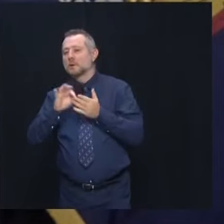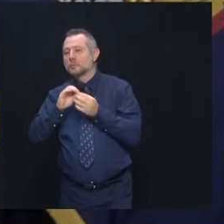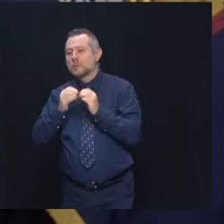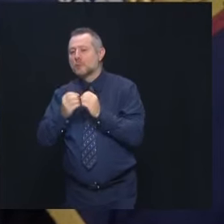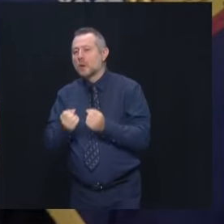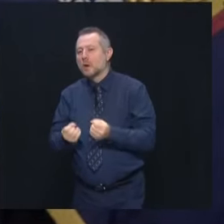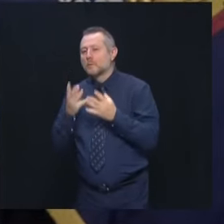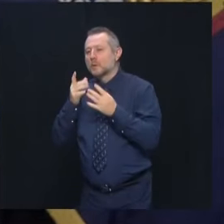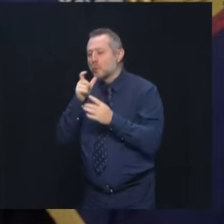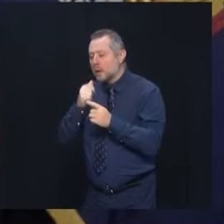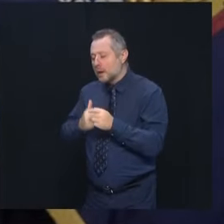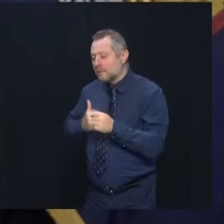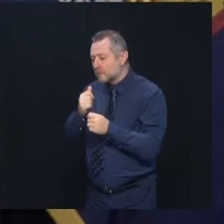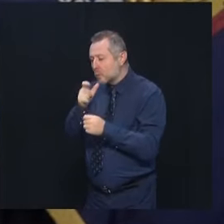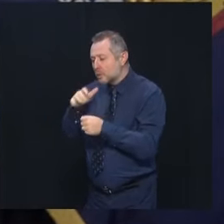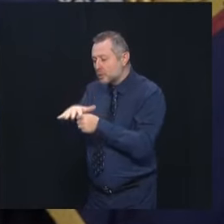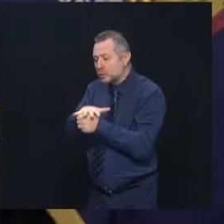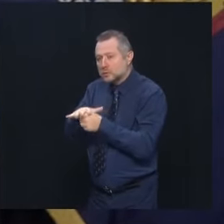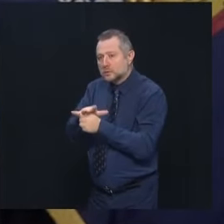to draw